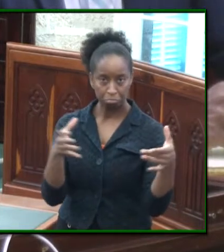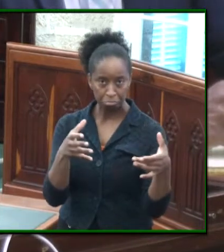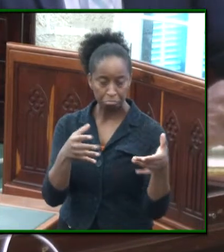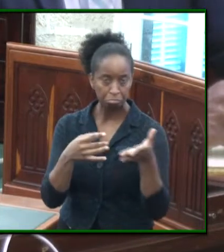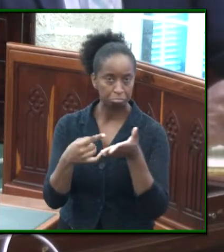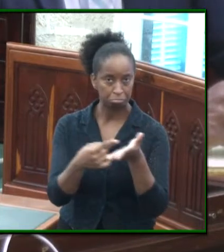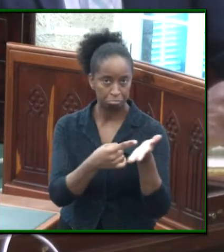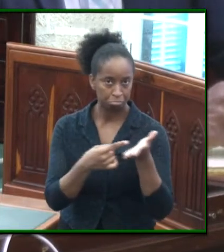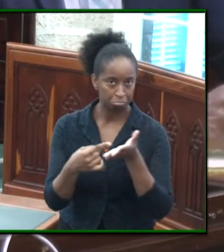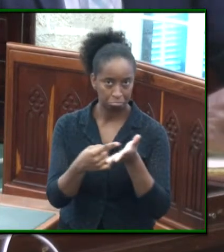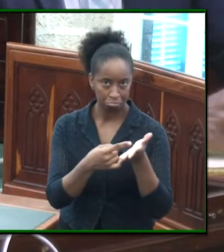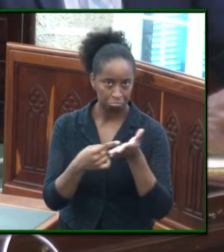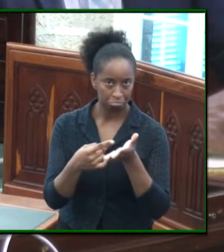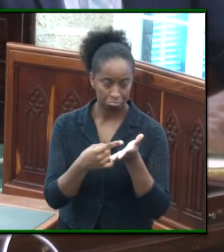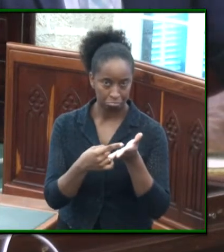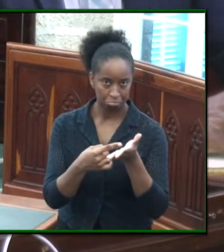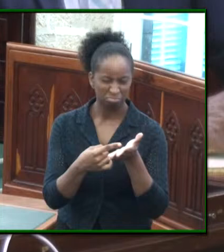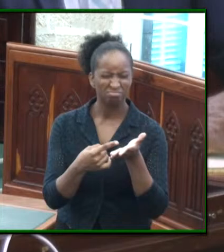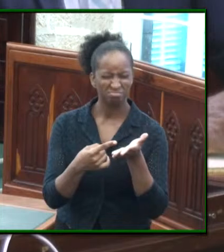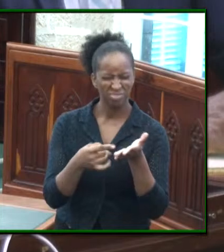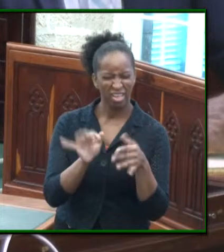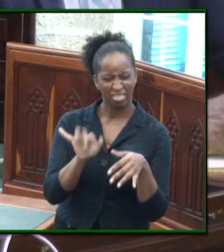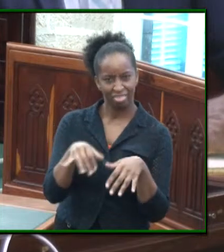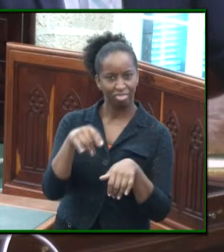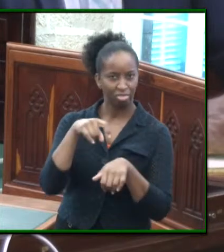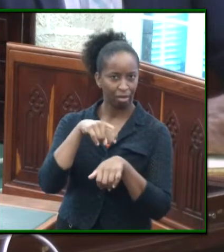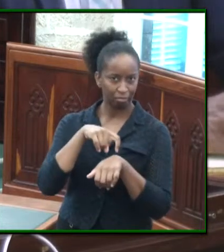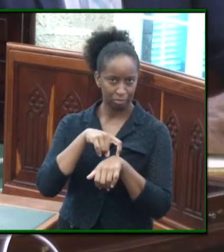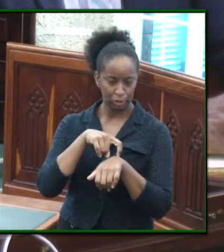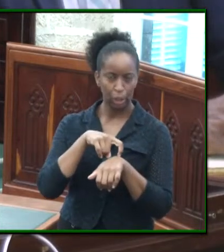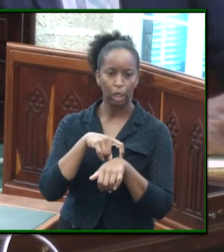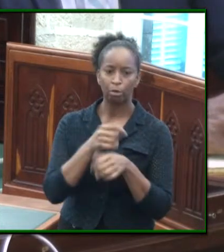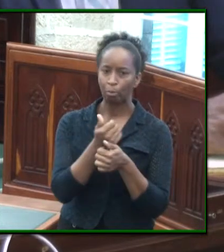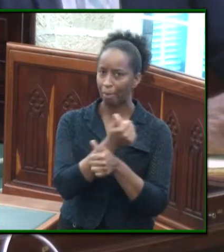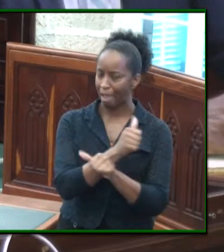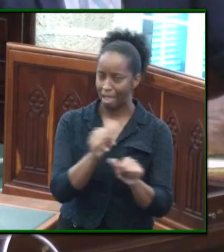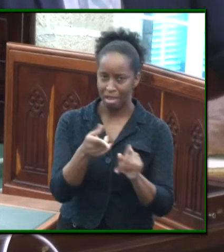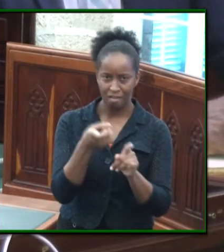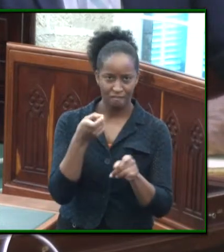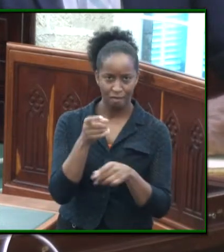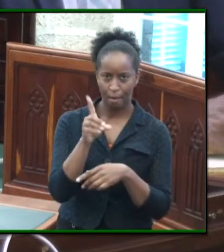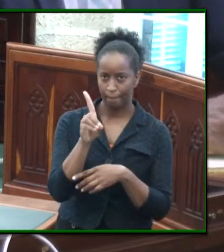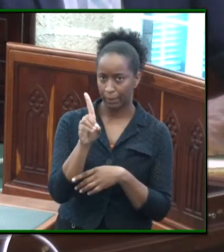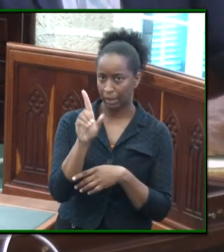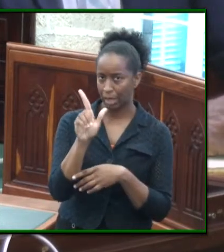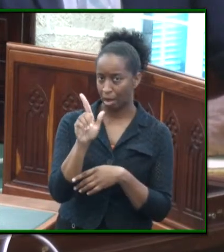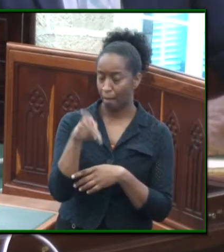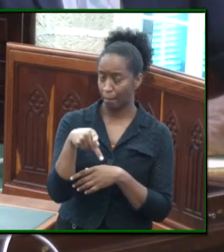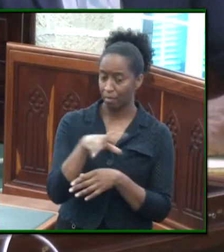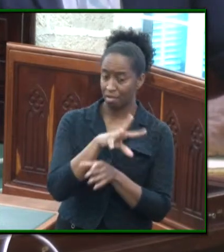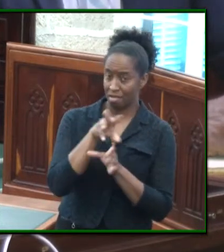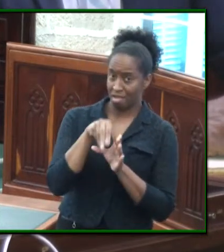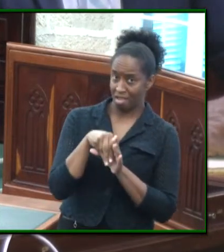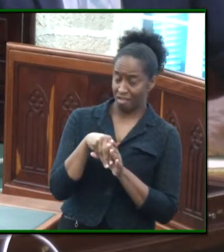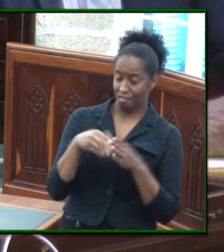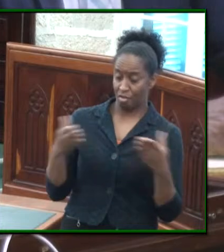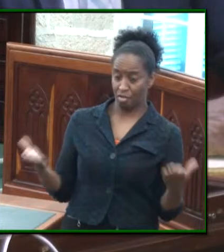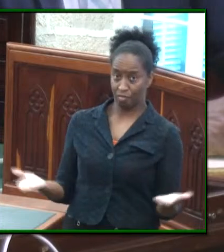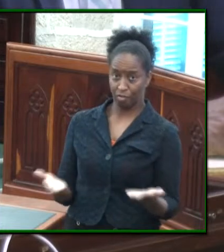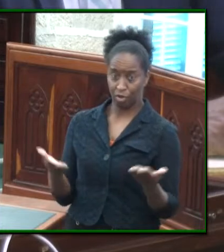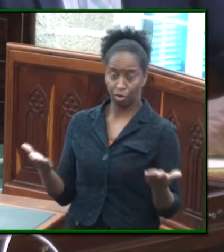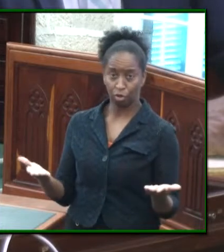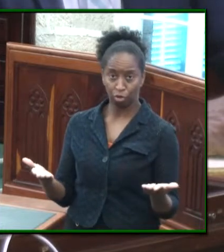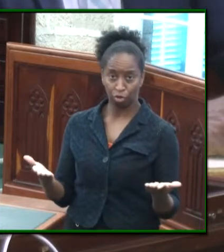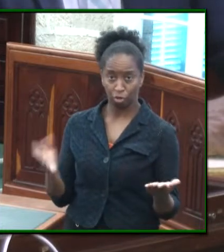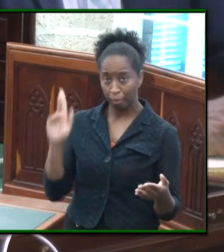And as was required, I had to go to Cabinet and seek an extension of time for the life